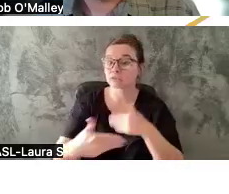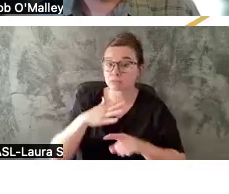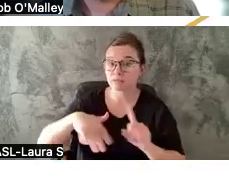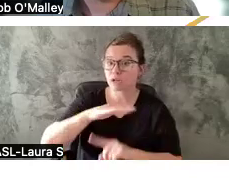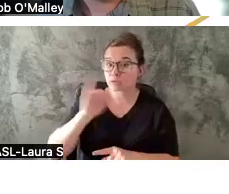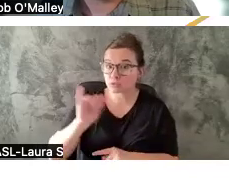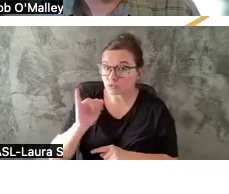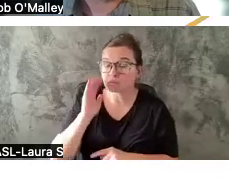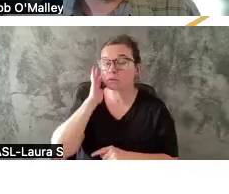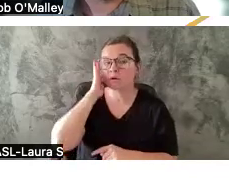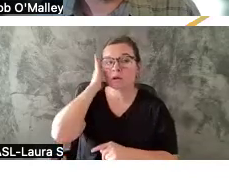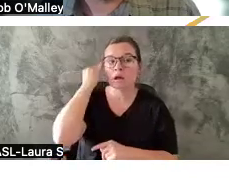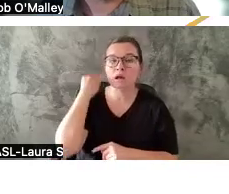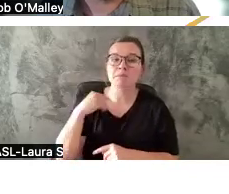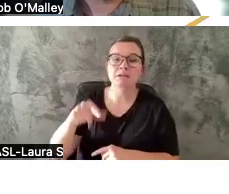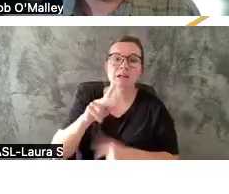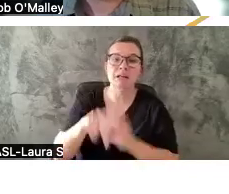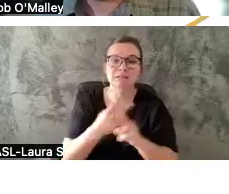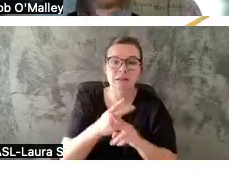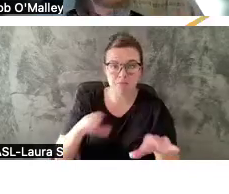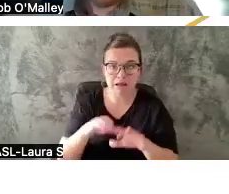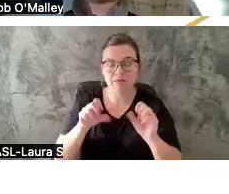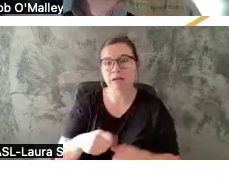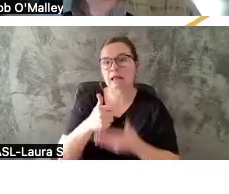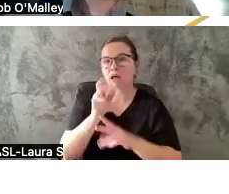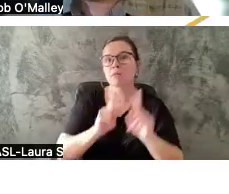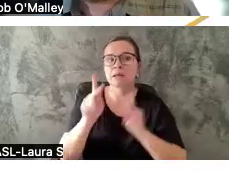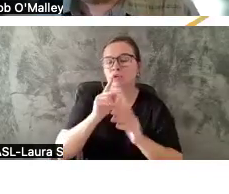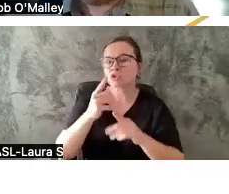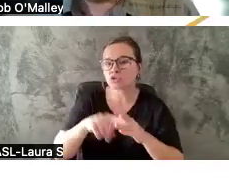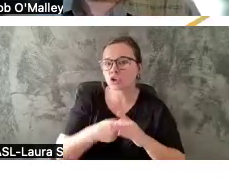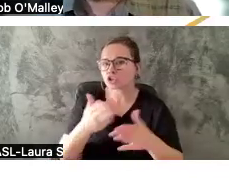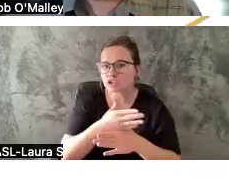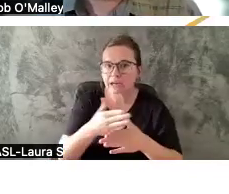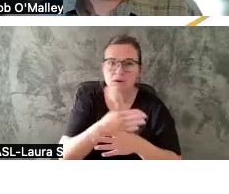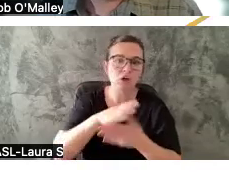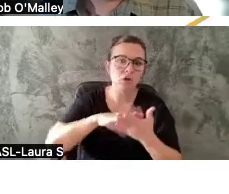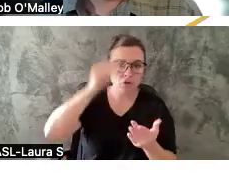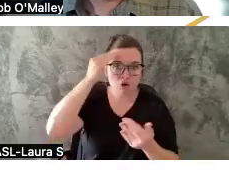this is the kind of activity that can get people to start sharing and learning what they know